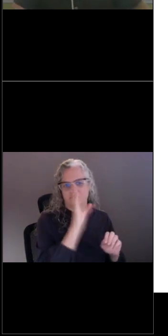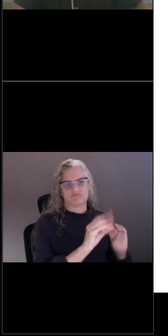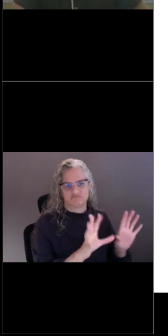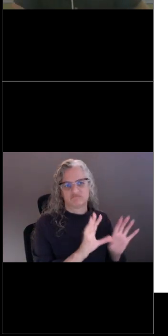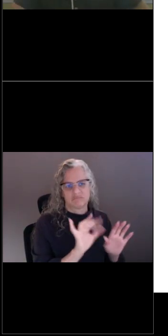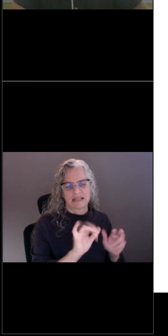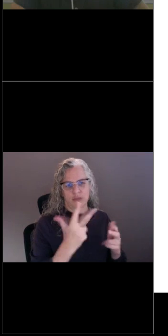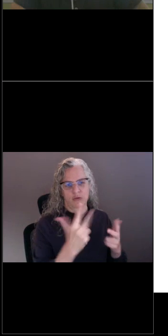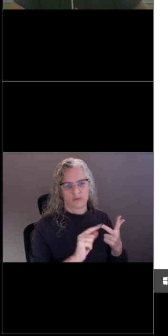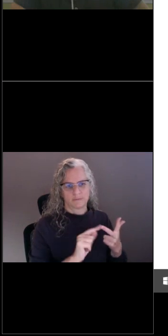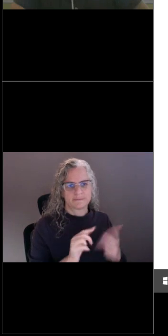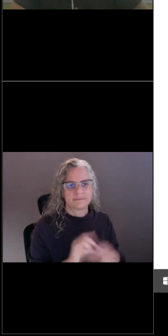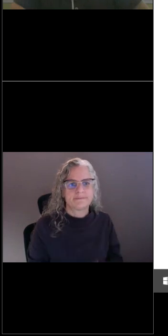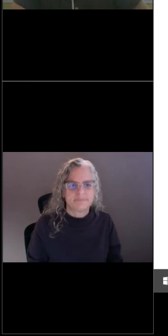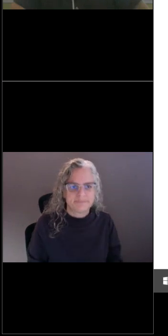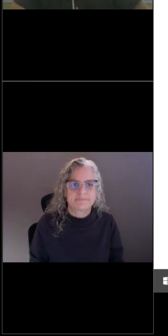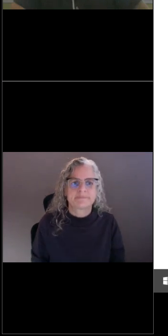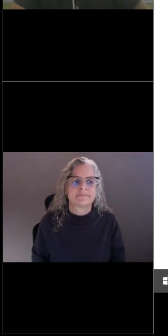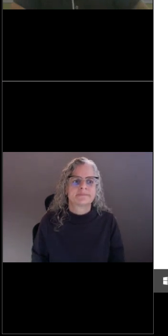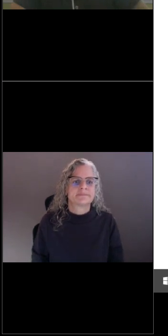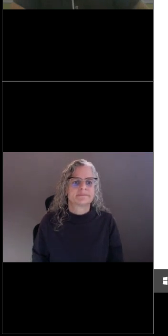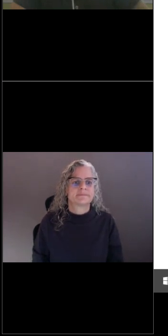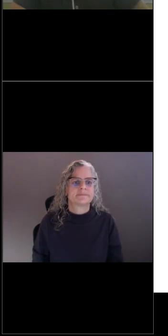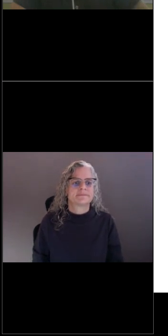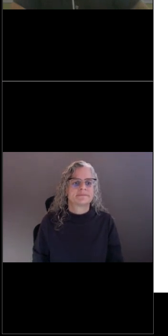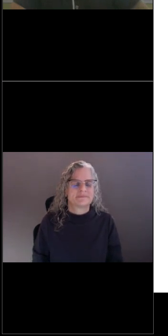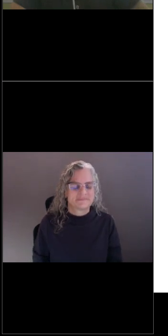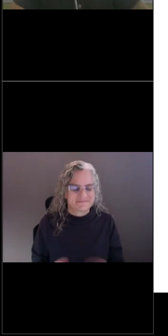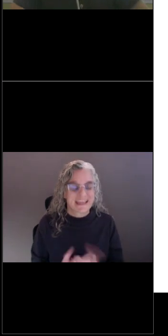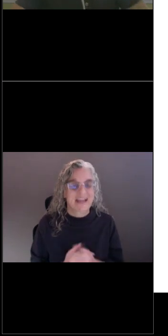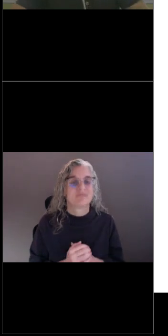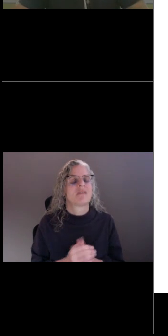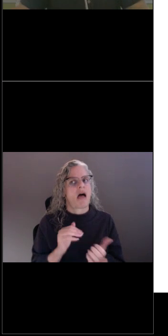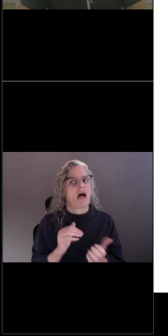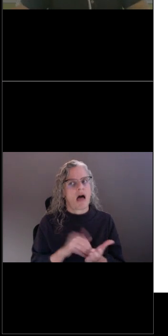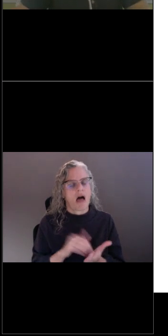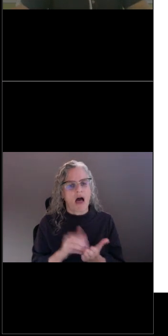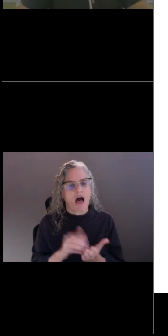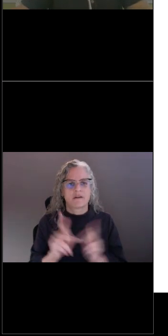So a common question that comes up when we're putting these guidelines into play is,